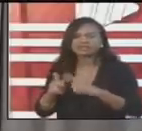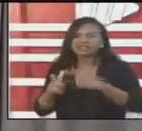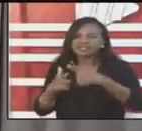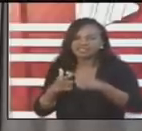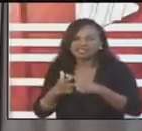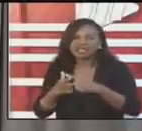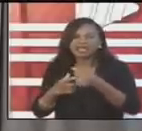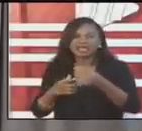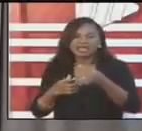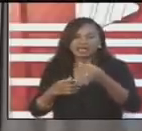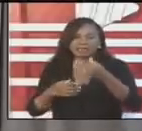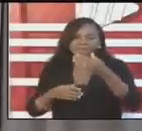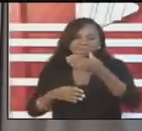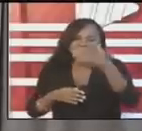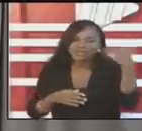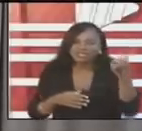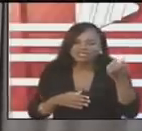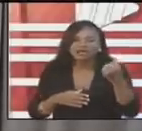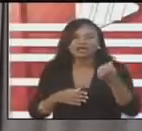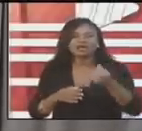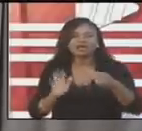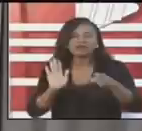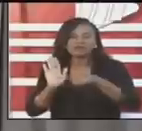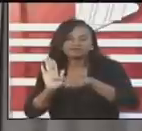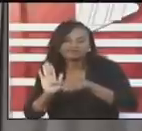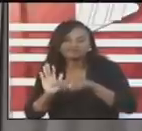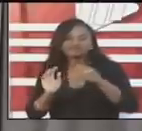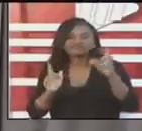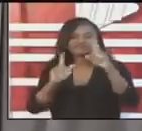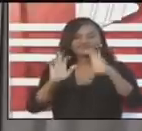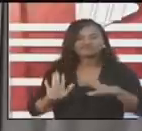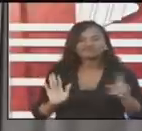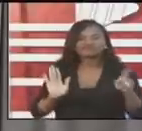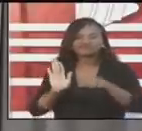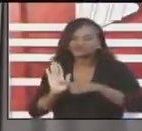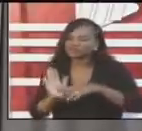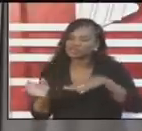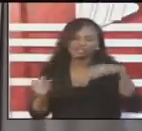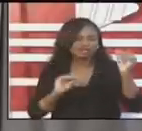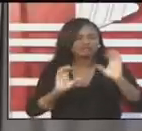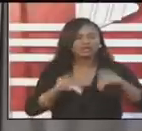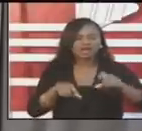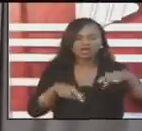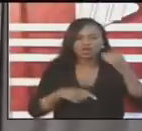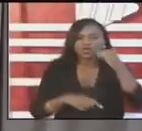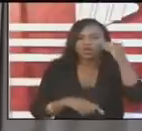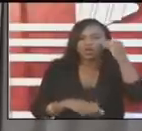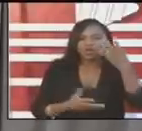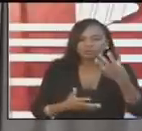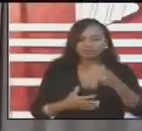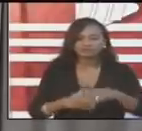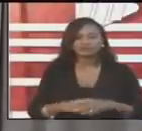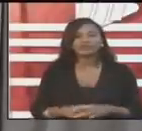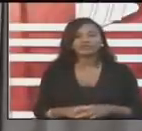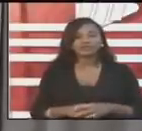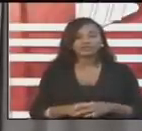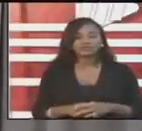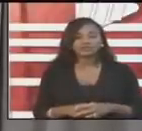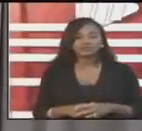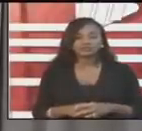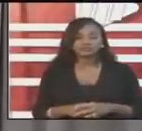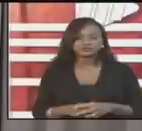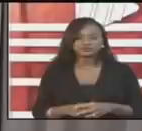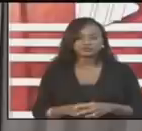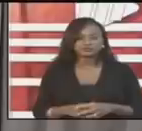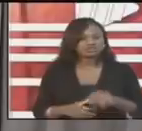persons that are becoming positive. Another protocol kicks in once you become positive, and once you meet those clinical criteria, you can be discharged.